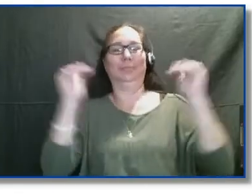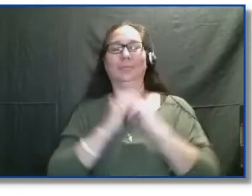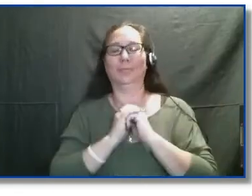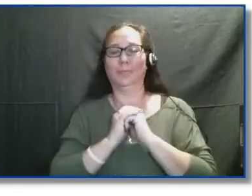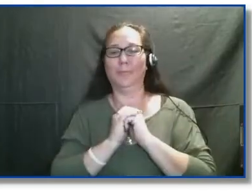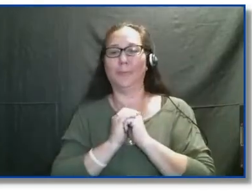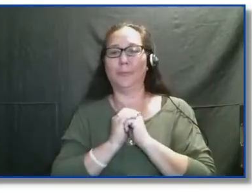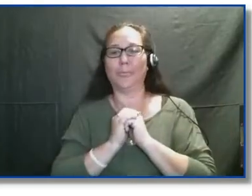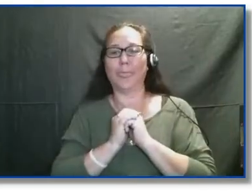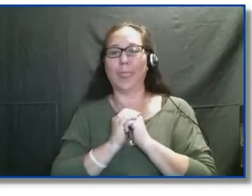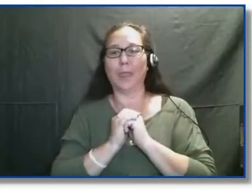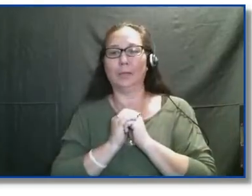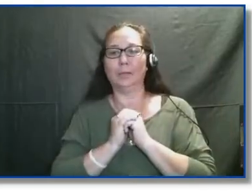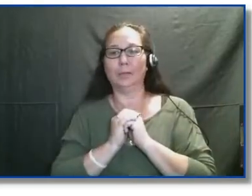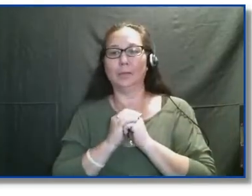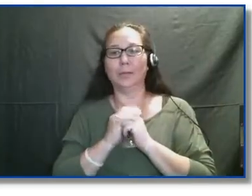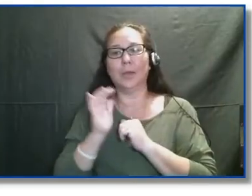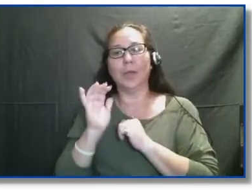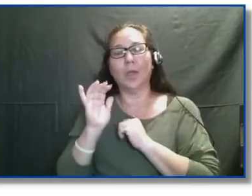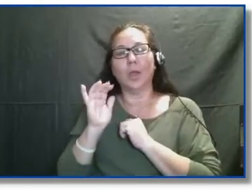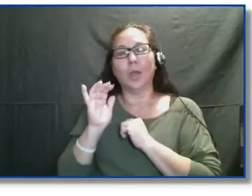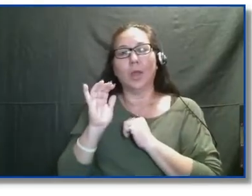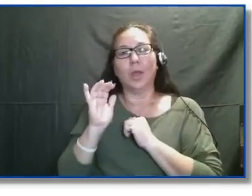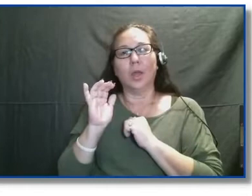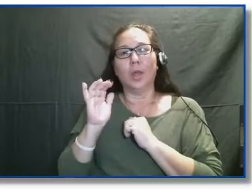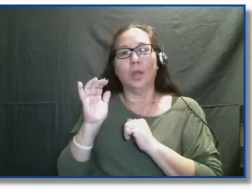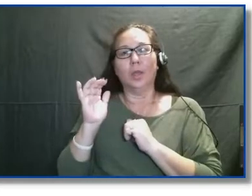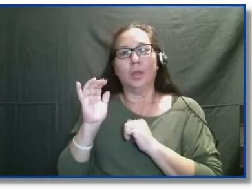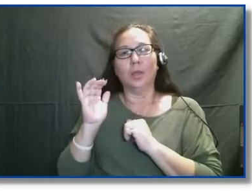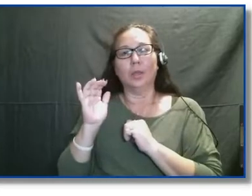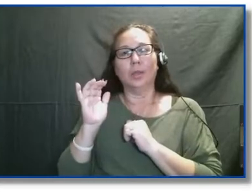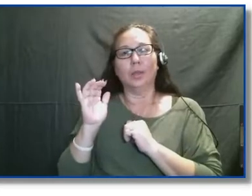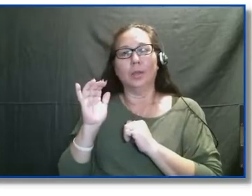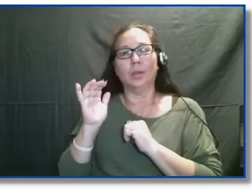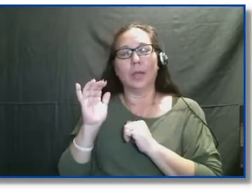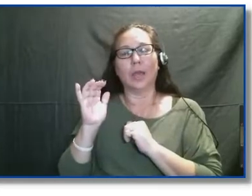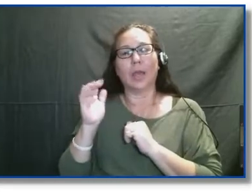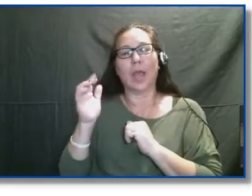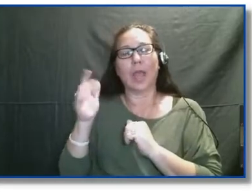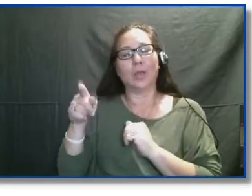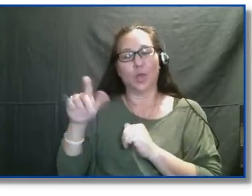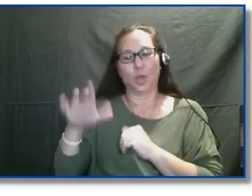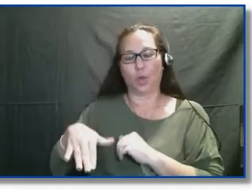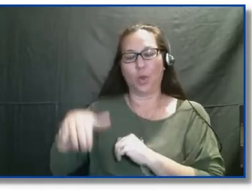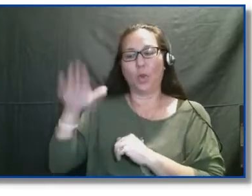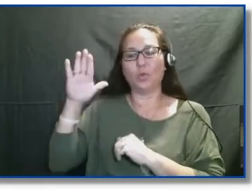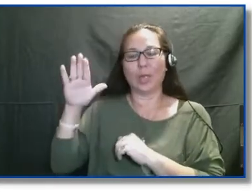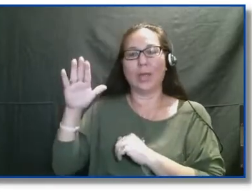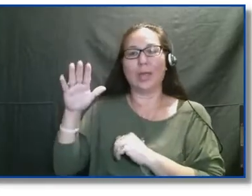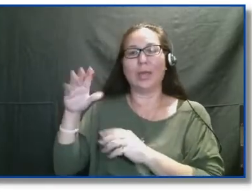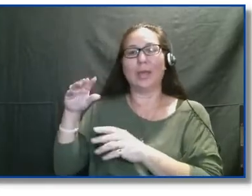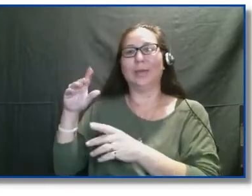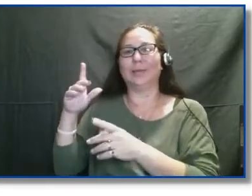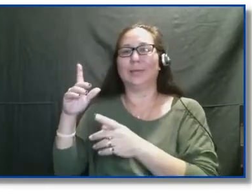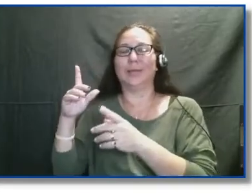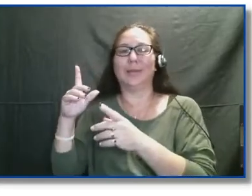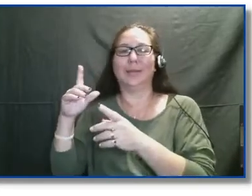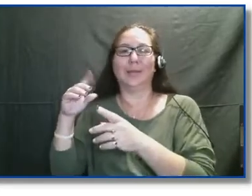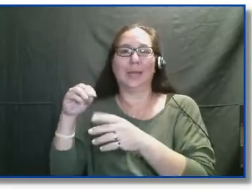being, raised in Lodz and educated there and in London and working in New York, as Paul